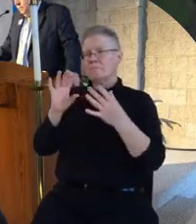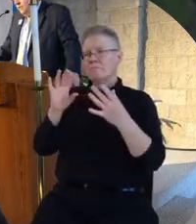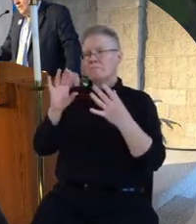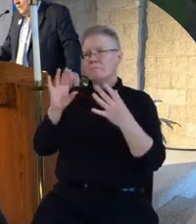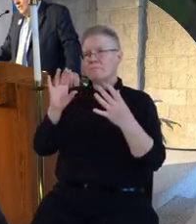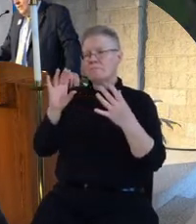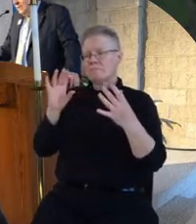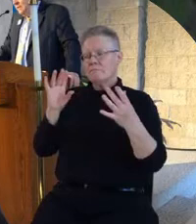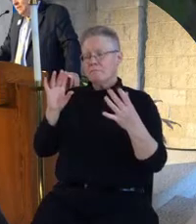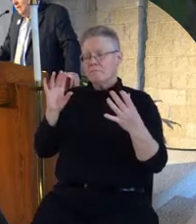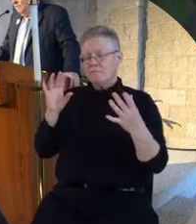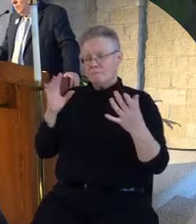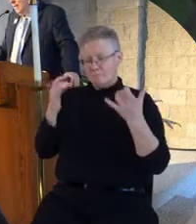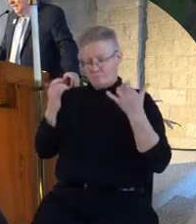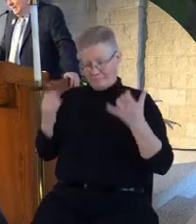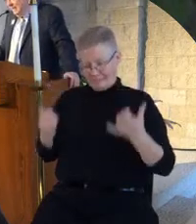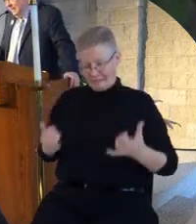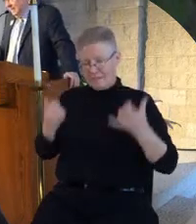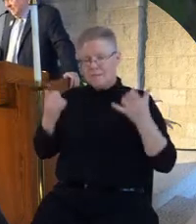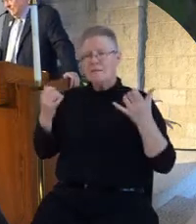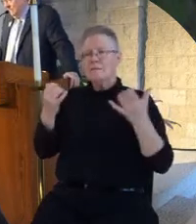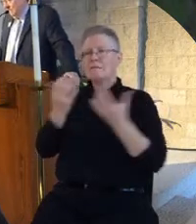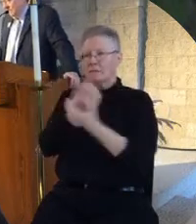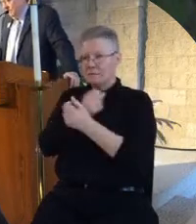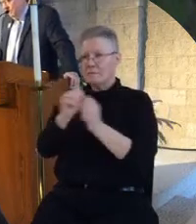For this is indeed a safe place.